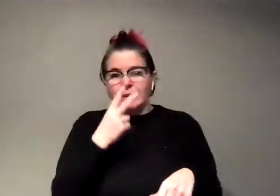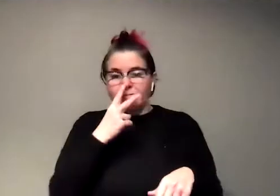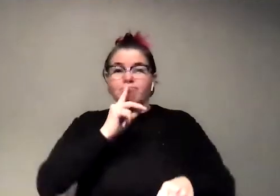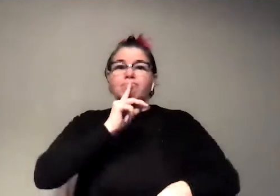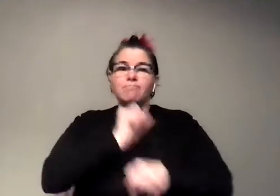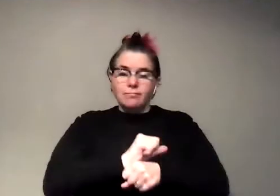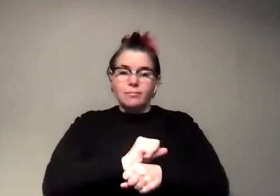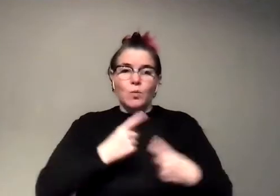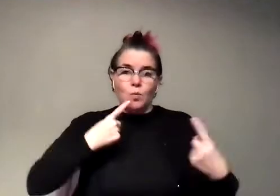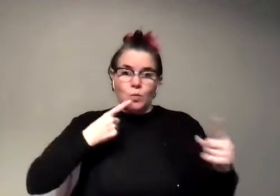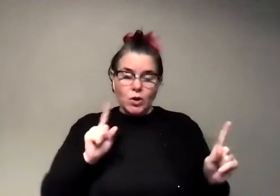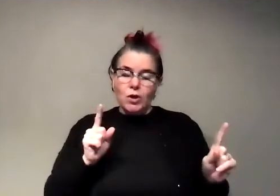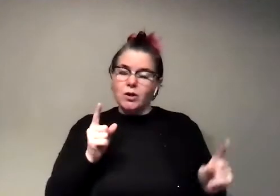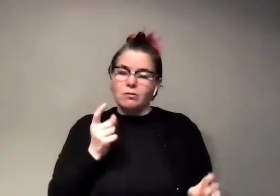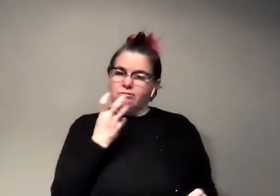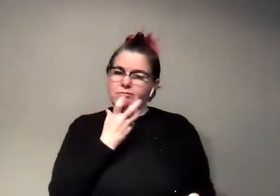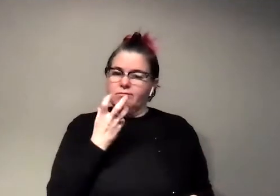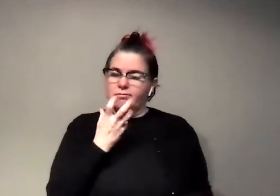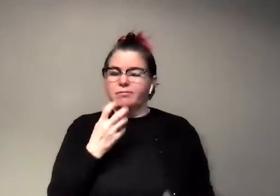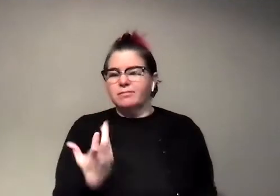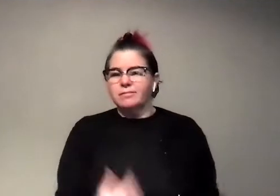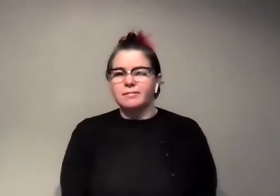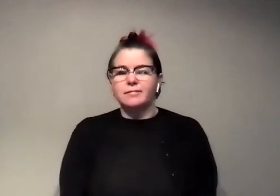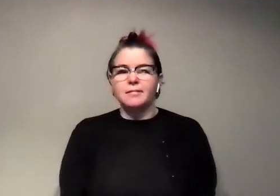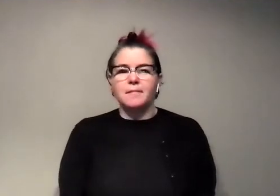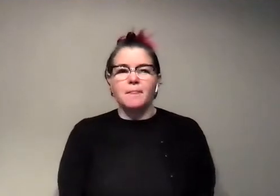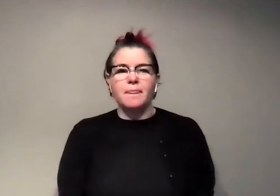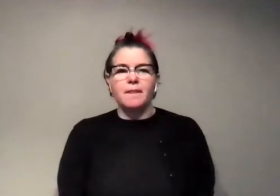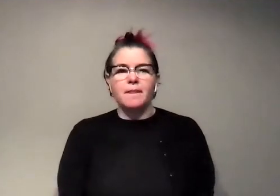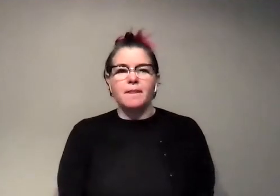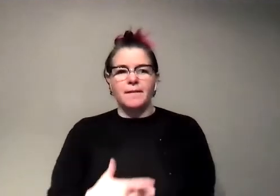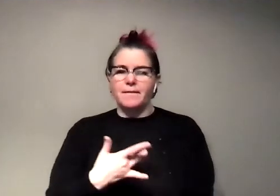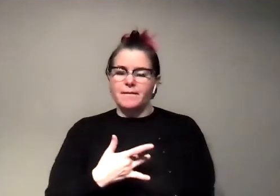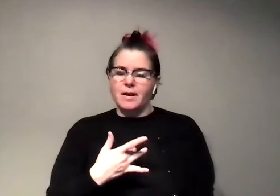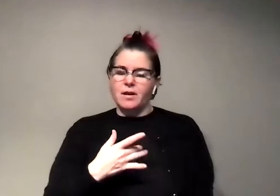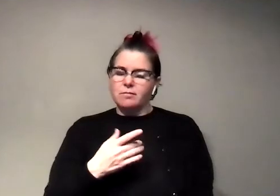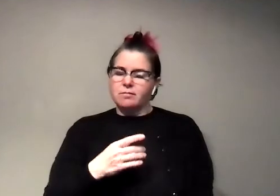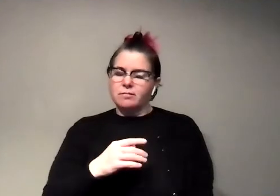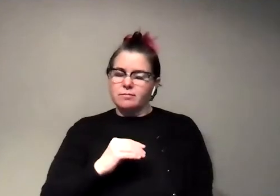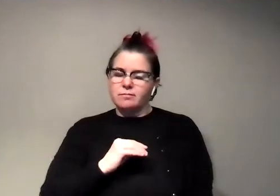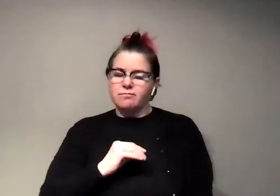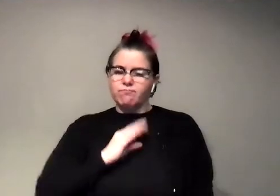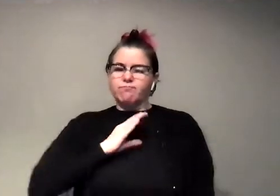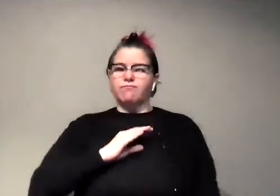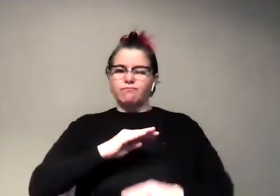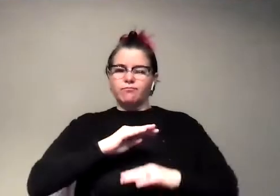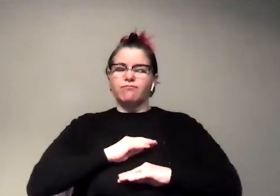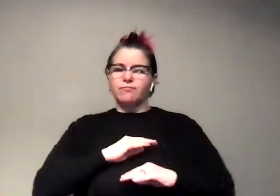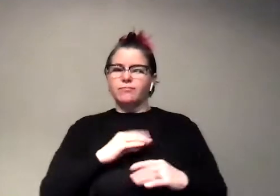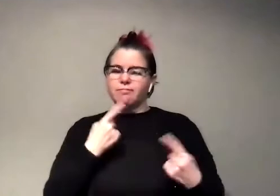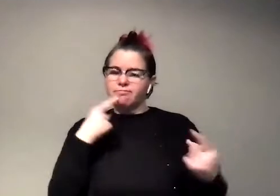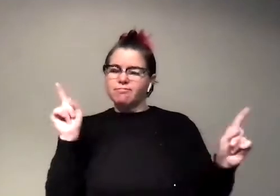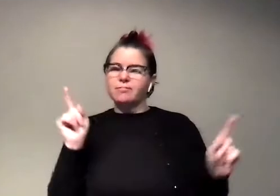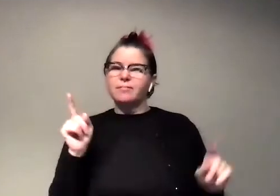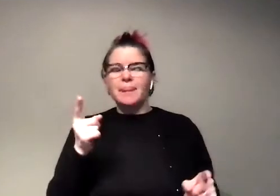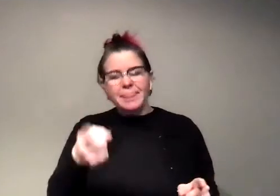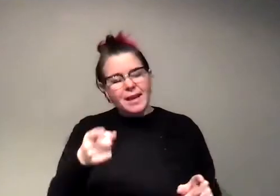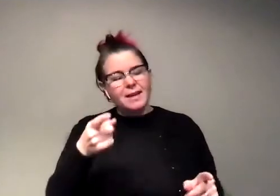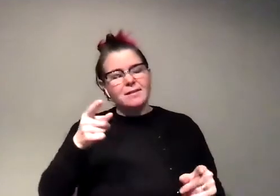work was really really awesome, and like if it felt really really good to like accomplish that. And that's, I mean, that's in general what science to me